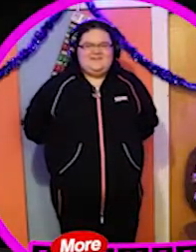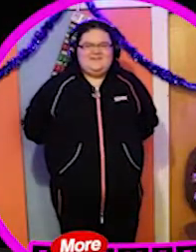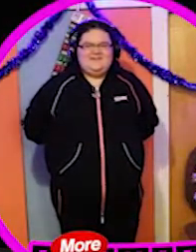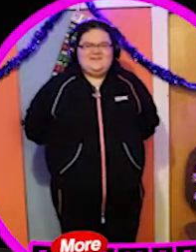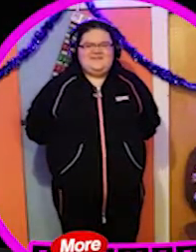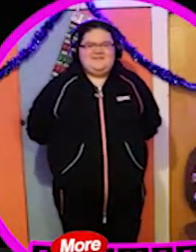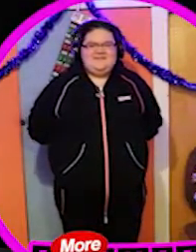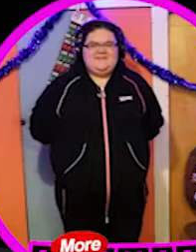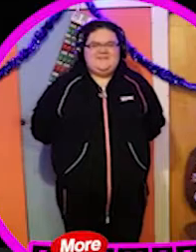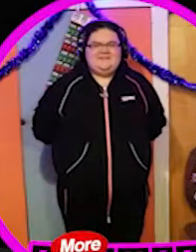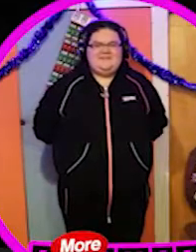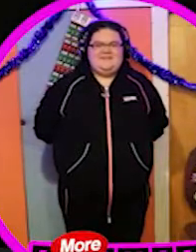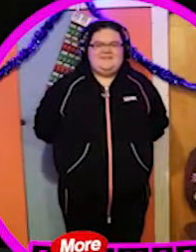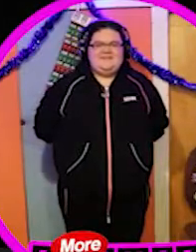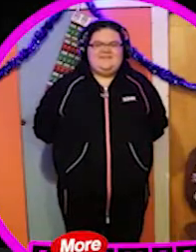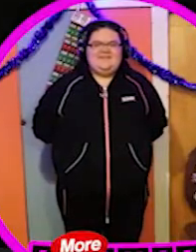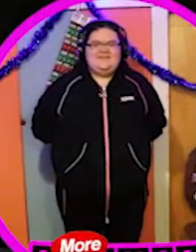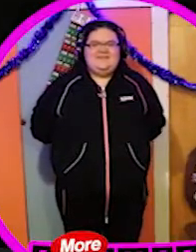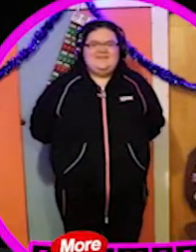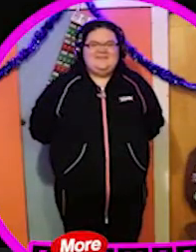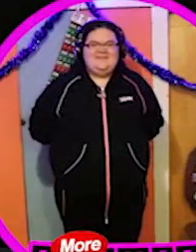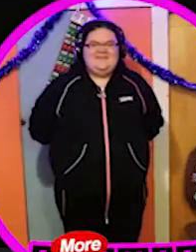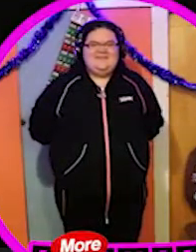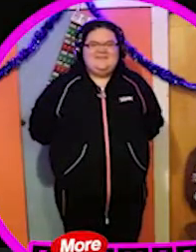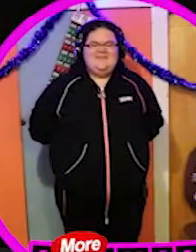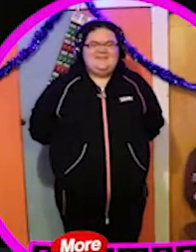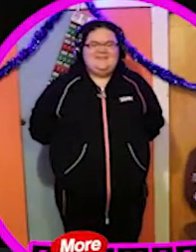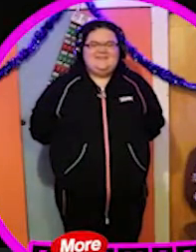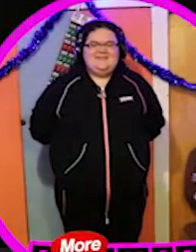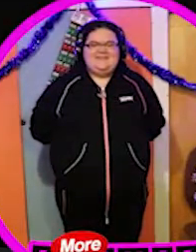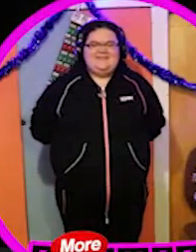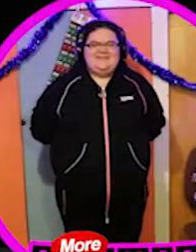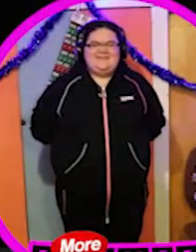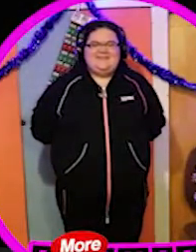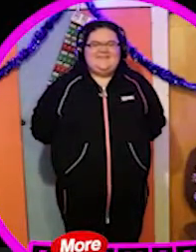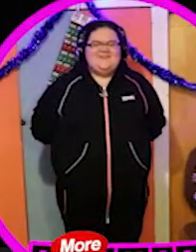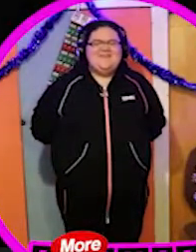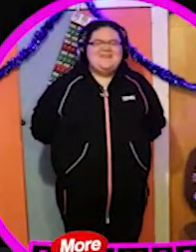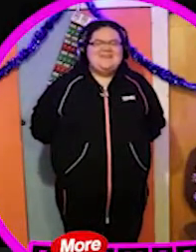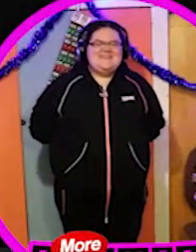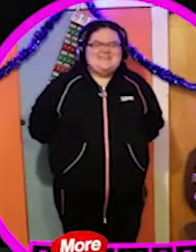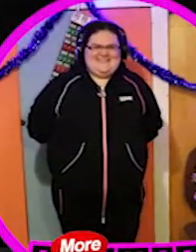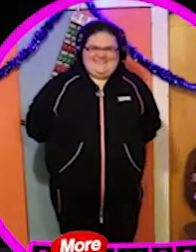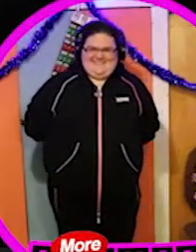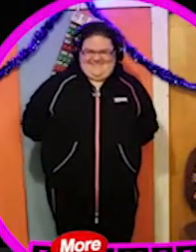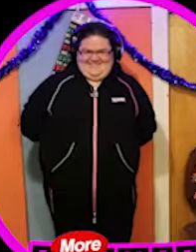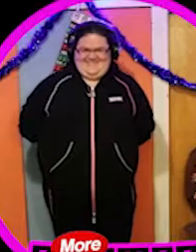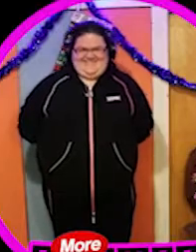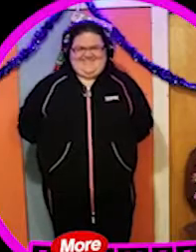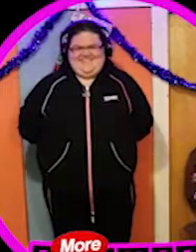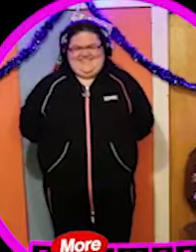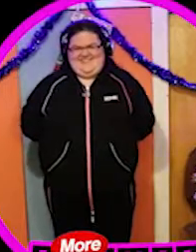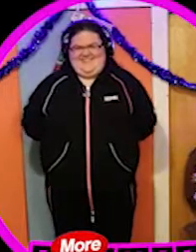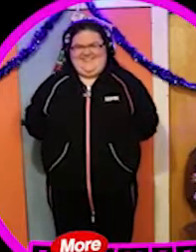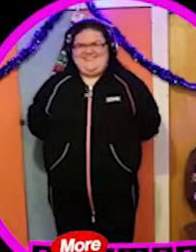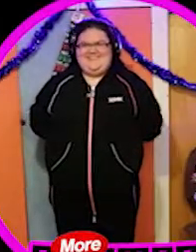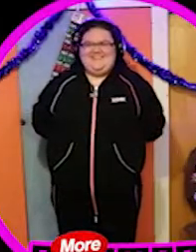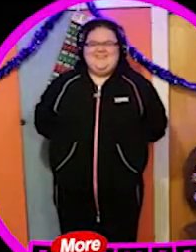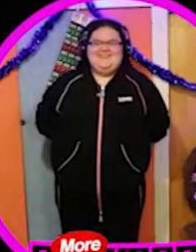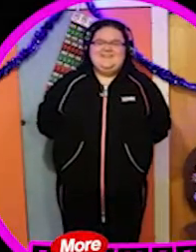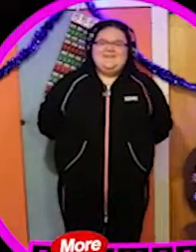I'm trying to see how many I can get without, like... Bro, that idiot's down there. You can go just... Oh my god. What do you mean? How much ammo do I